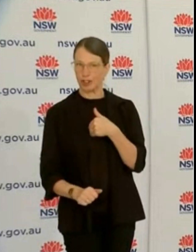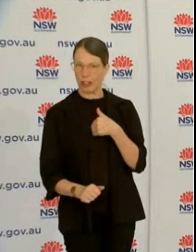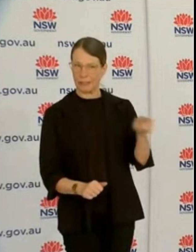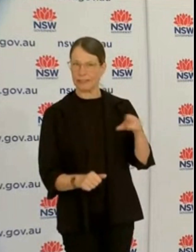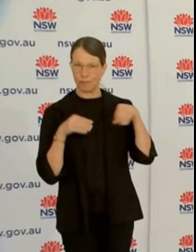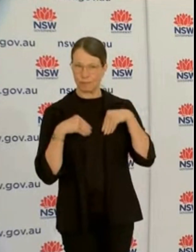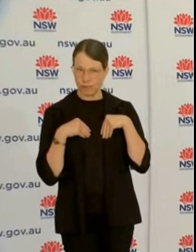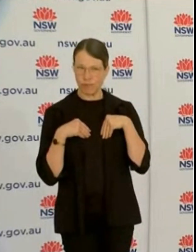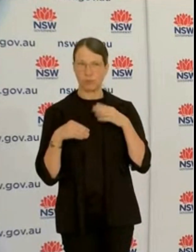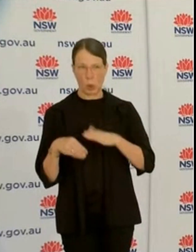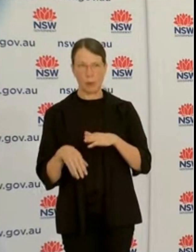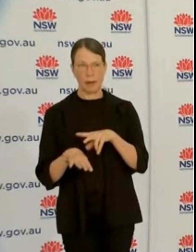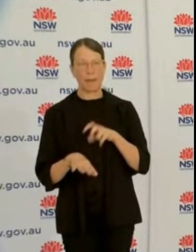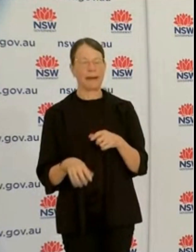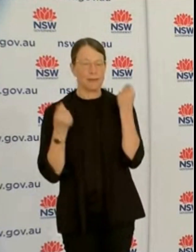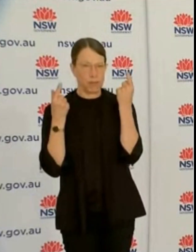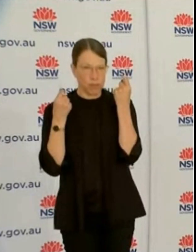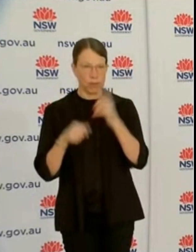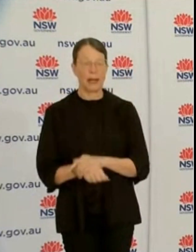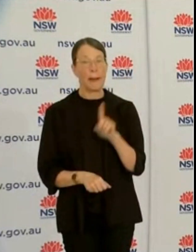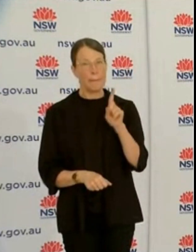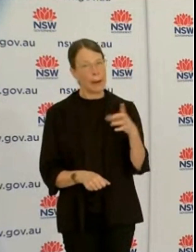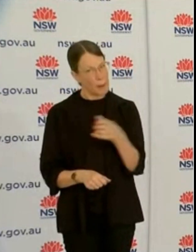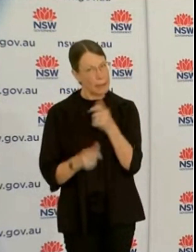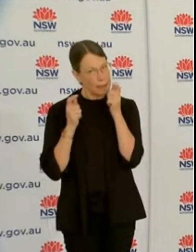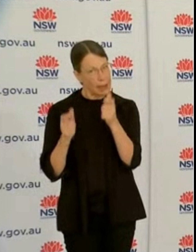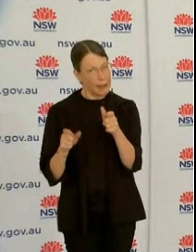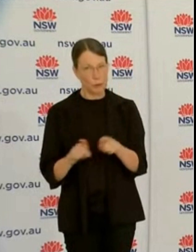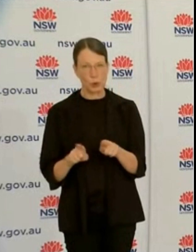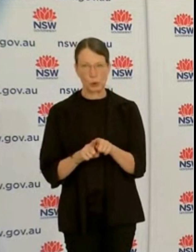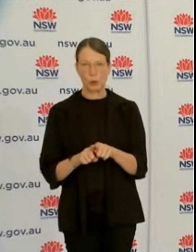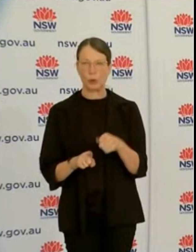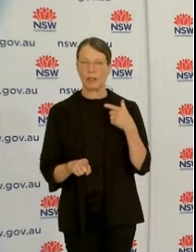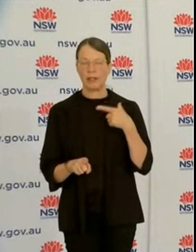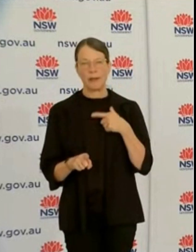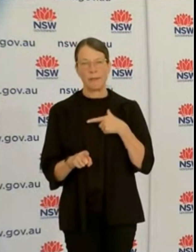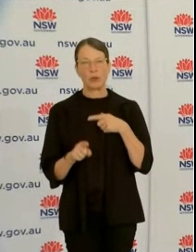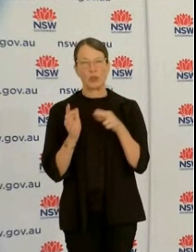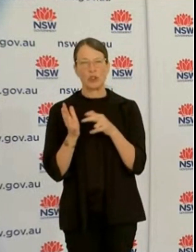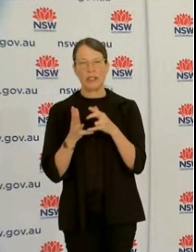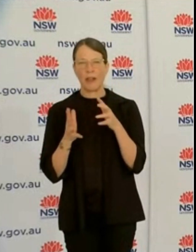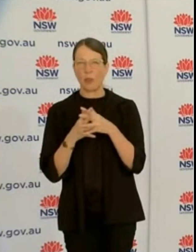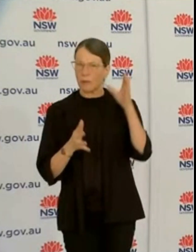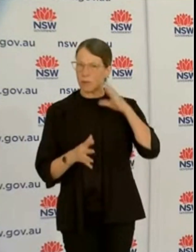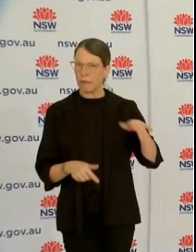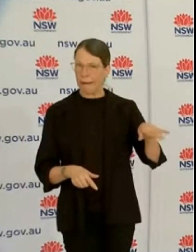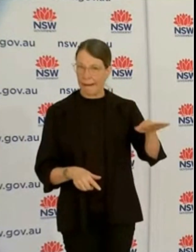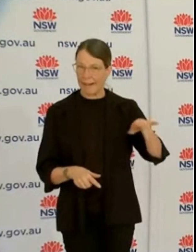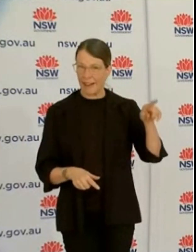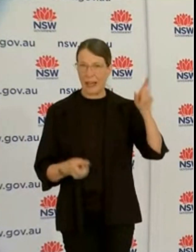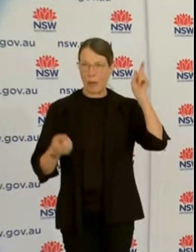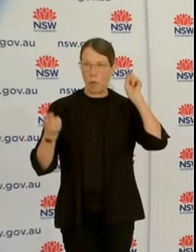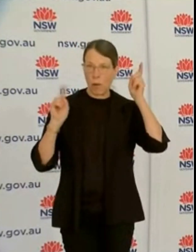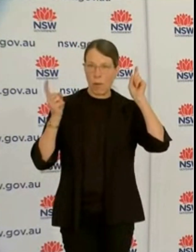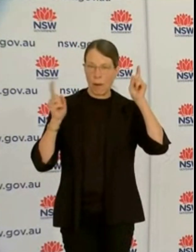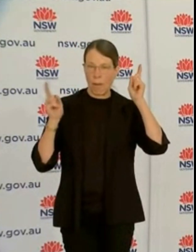welcomed, and I'd love to see more of it. But we do have to be careful. Can I just make this clear? The regional rural New South Wales do have a level of